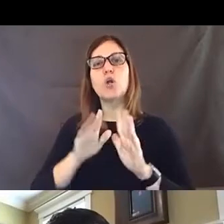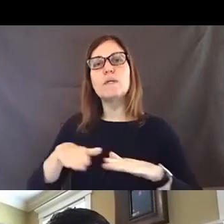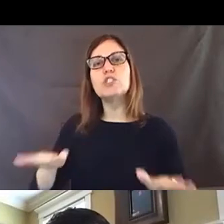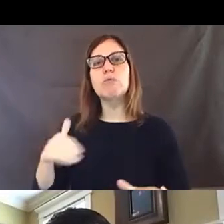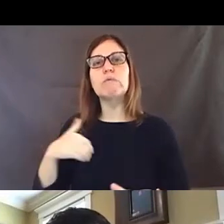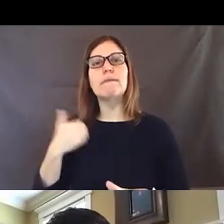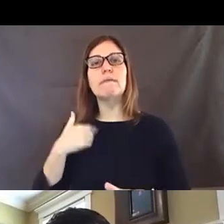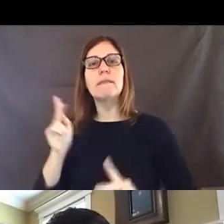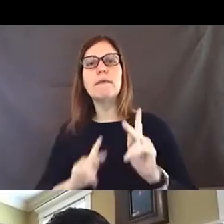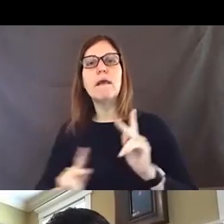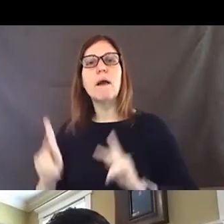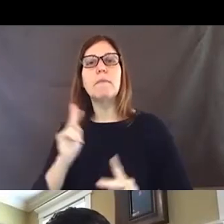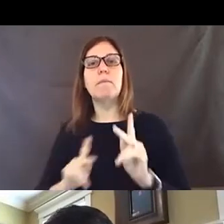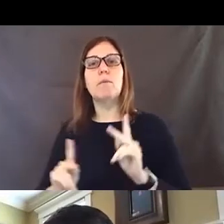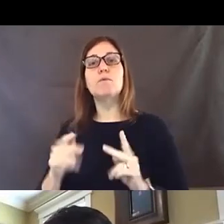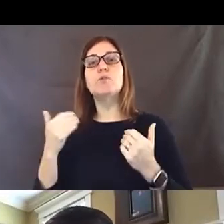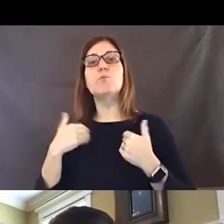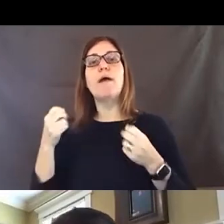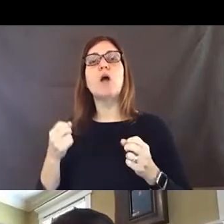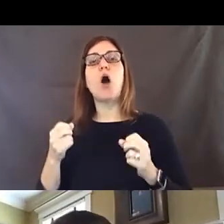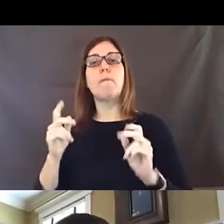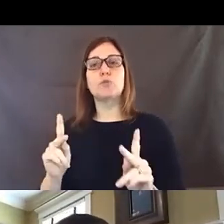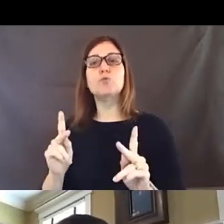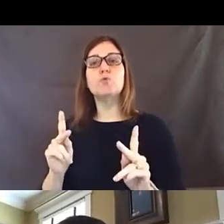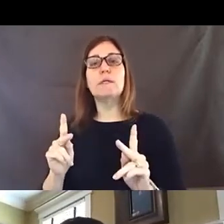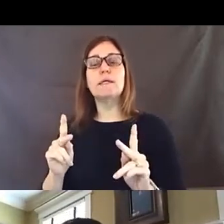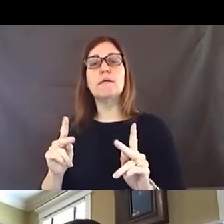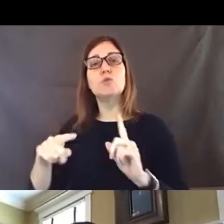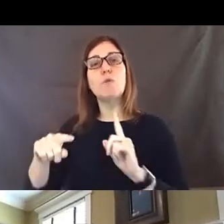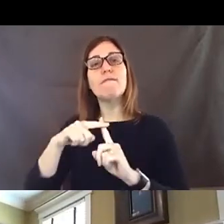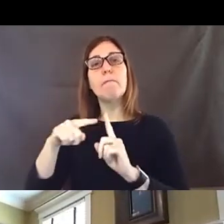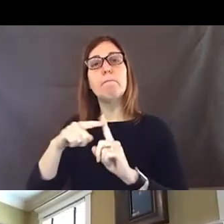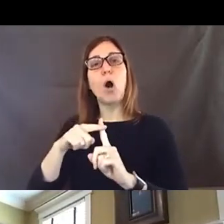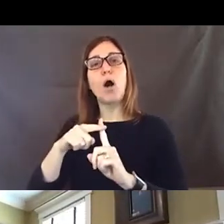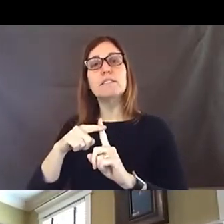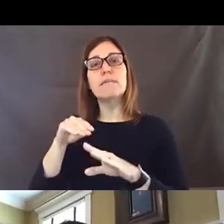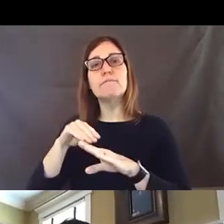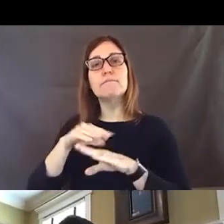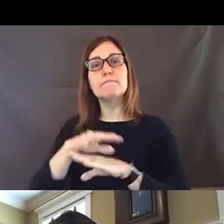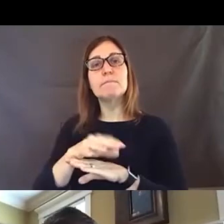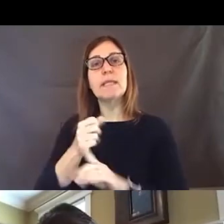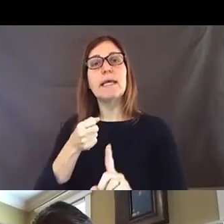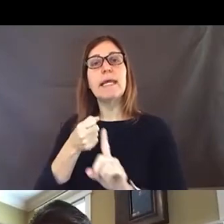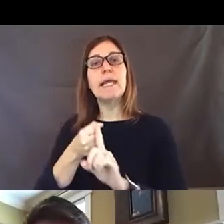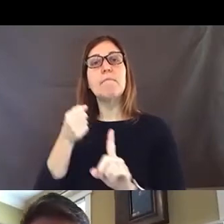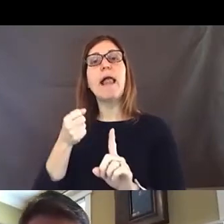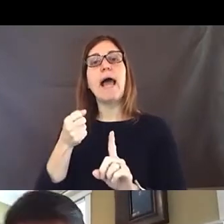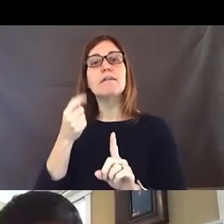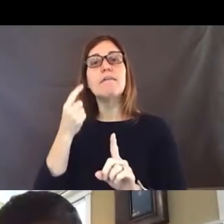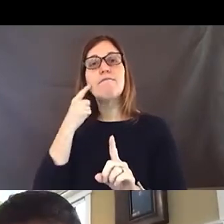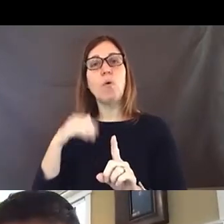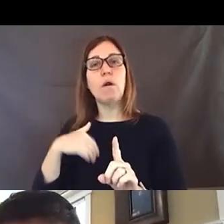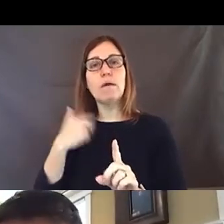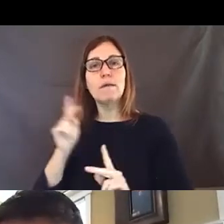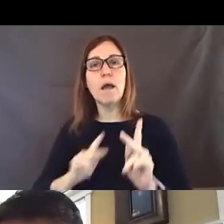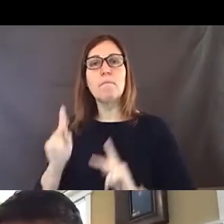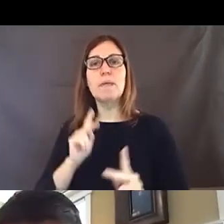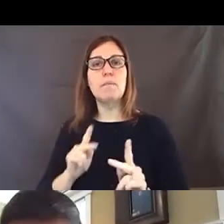the opportunity to make a positive impact in the lives of the youth. They are hurting.